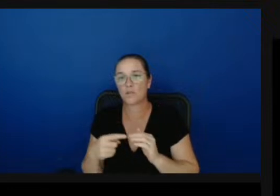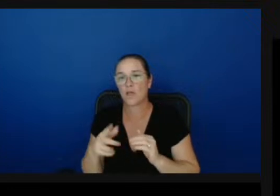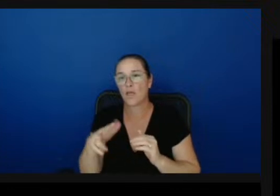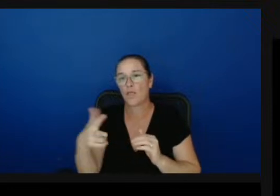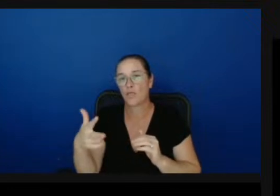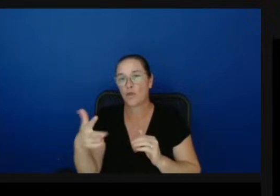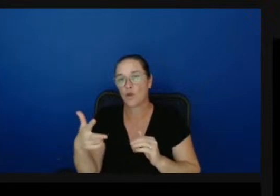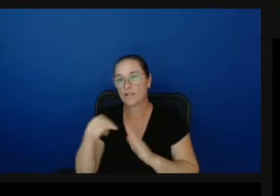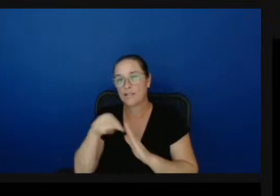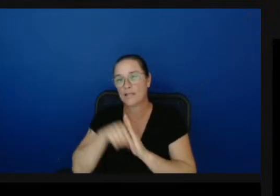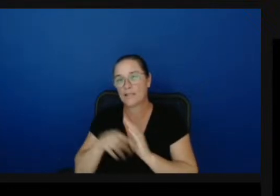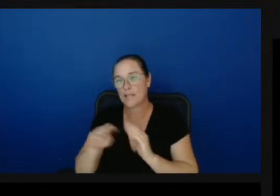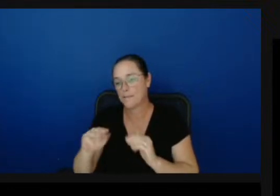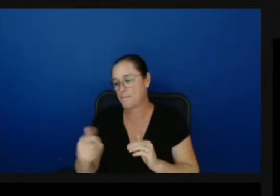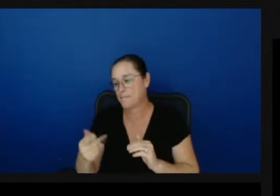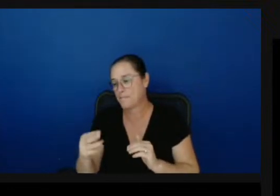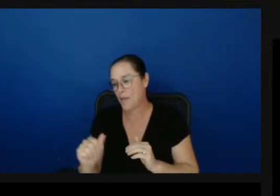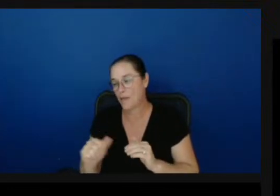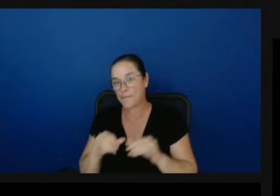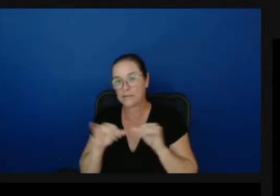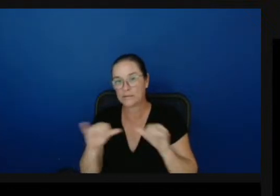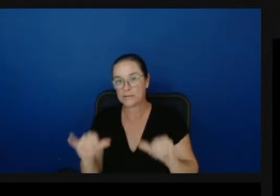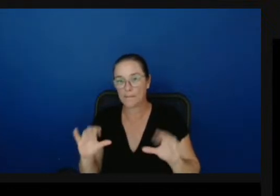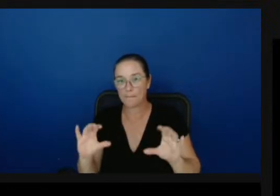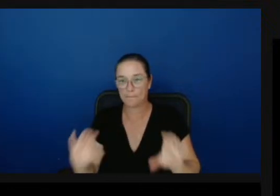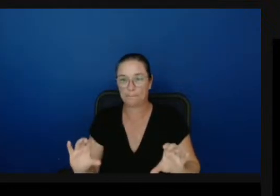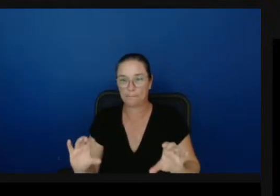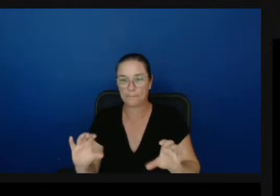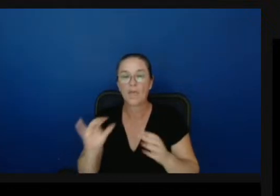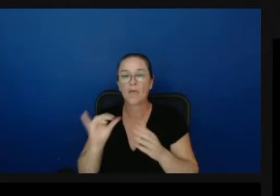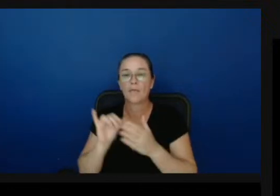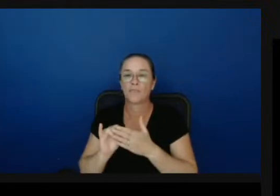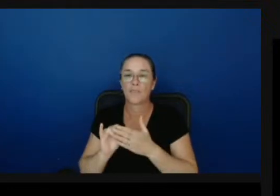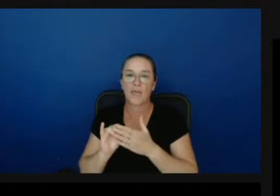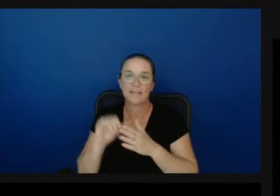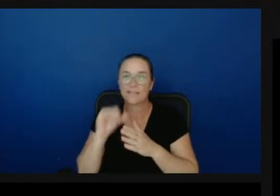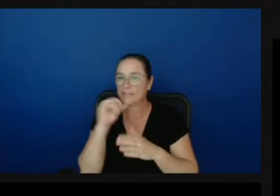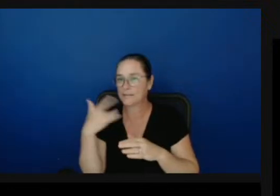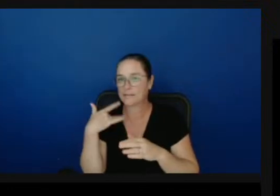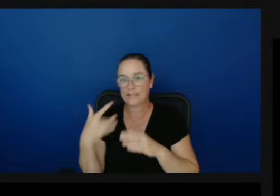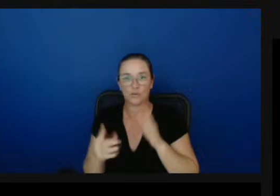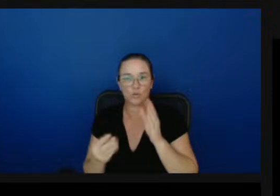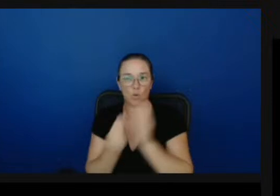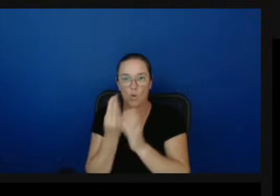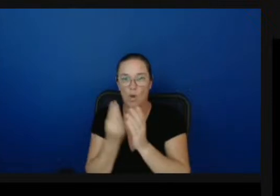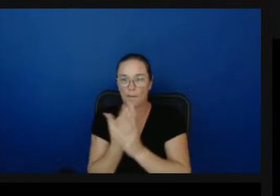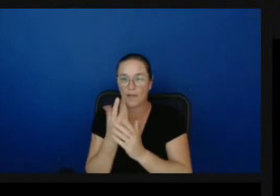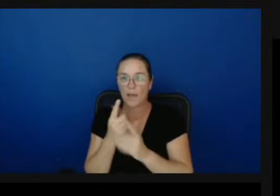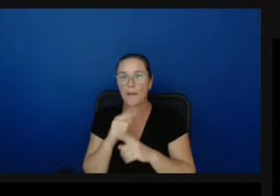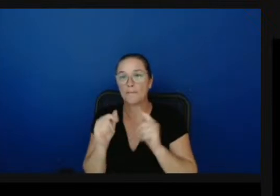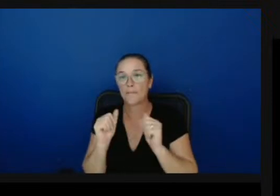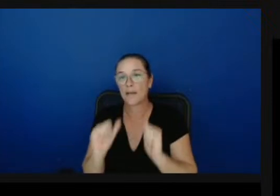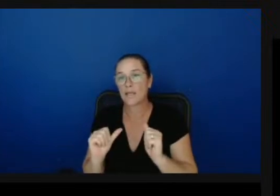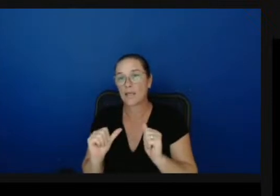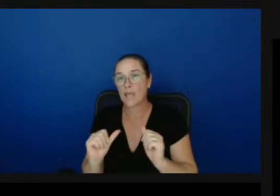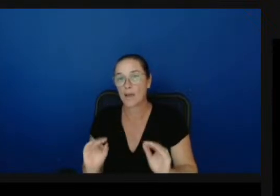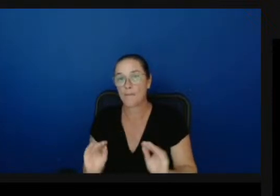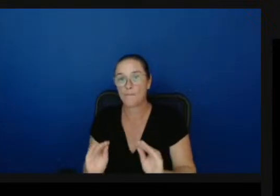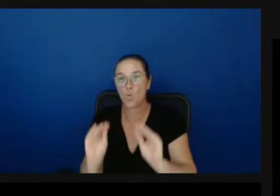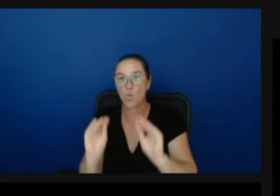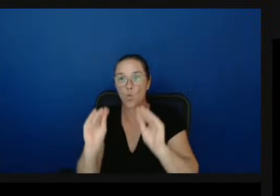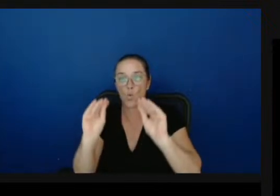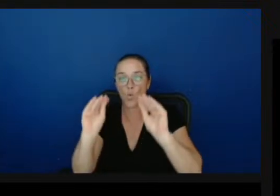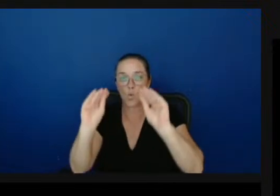system off to the sides there. So this is magma that rarely ever comes up to erupt, but it can actually move up into the rift zone